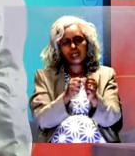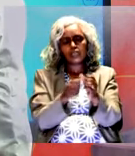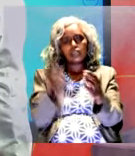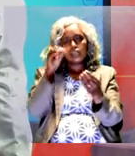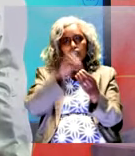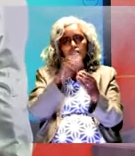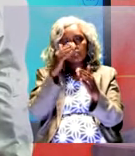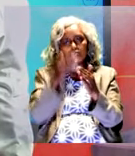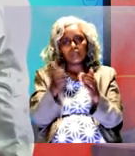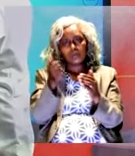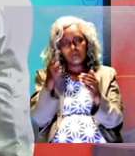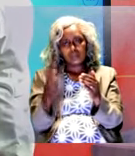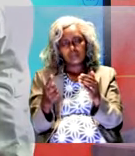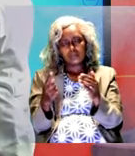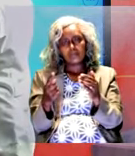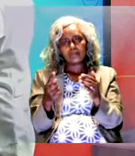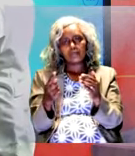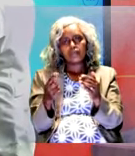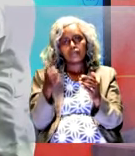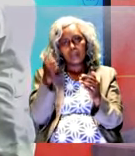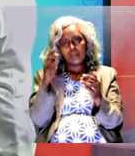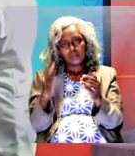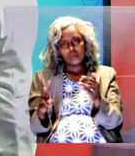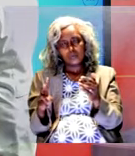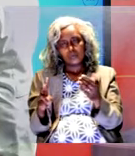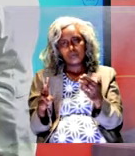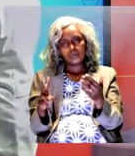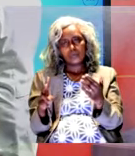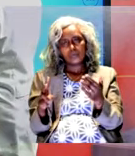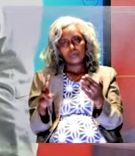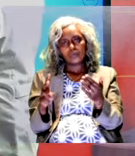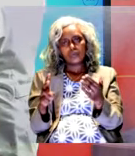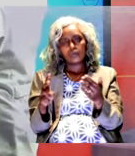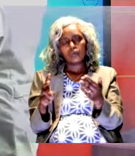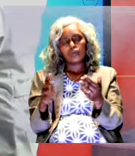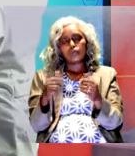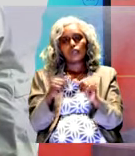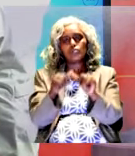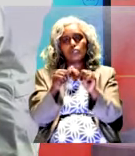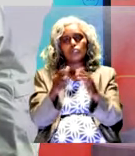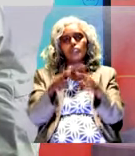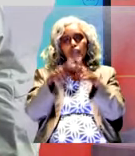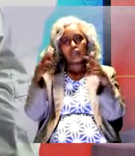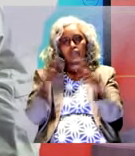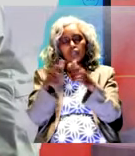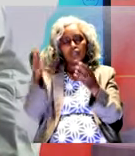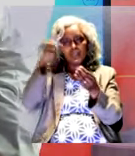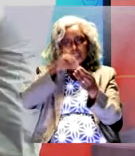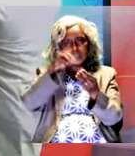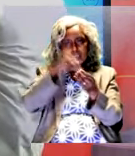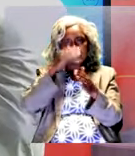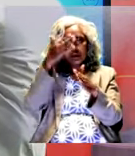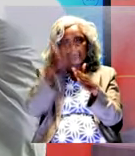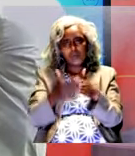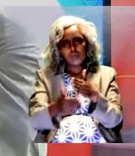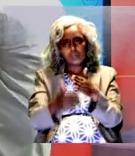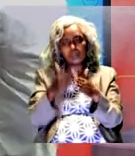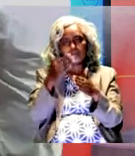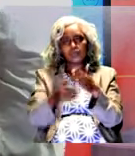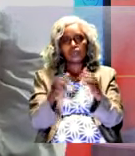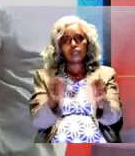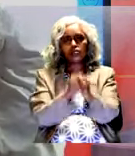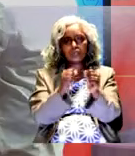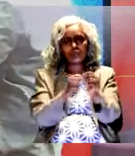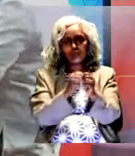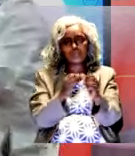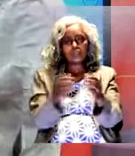assume this one, A1, A2, it's getting bigger. Increasing bounded, it's a bounded sequence